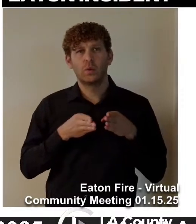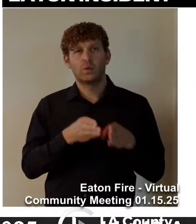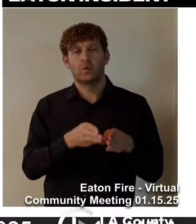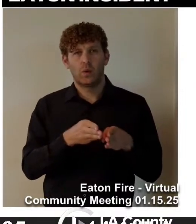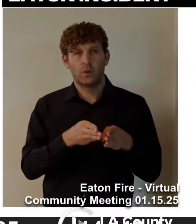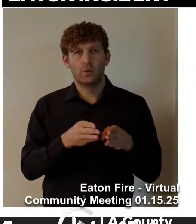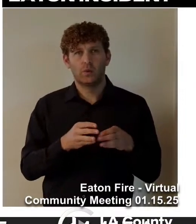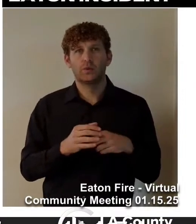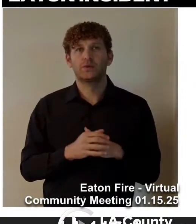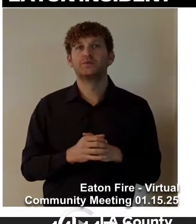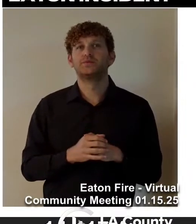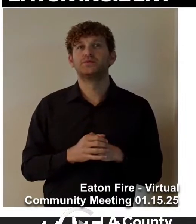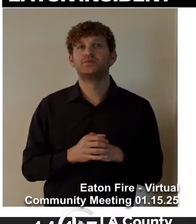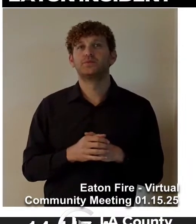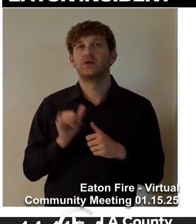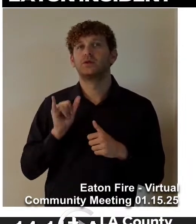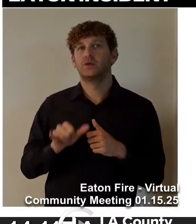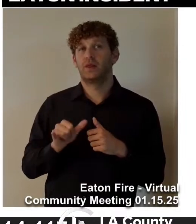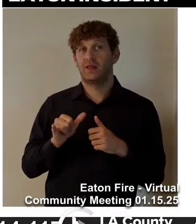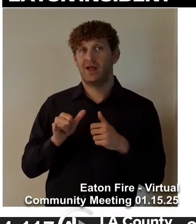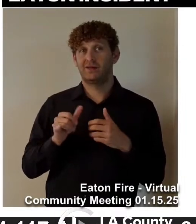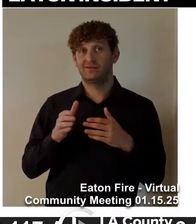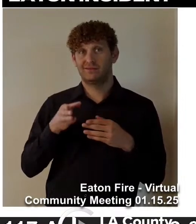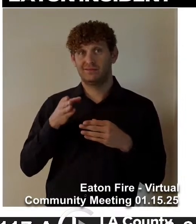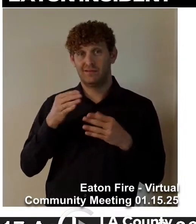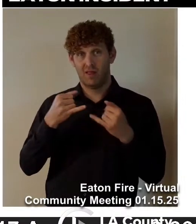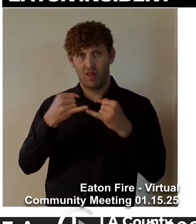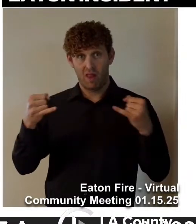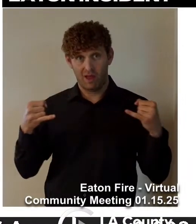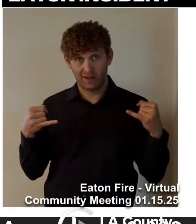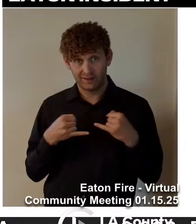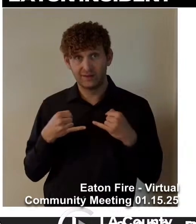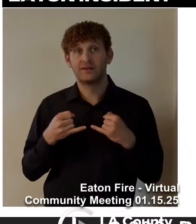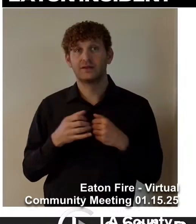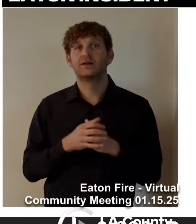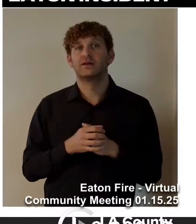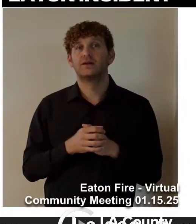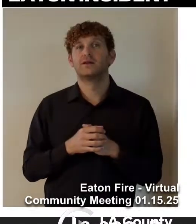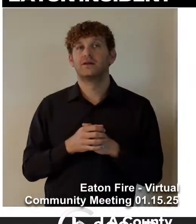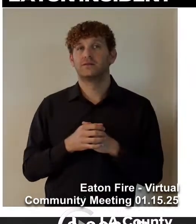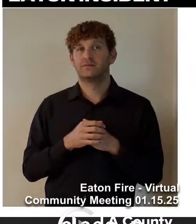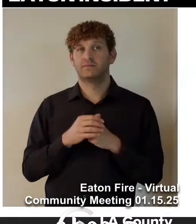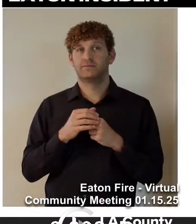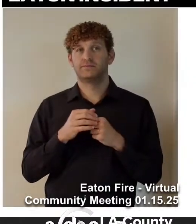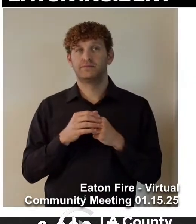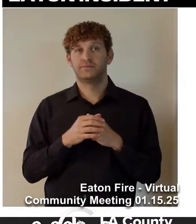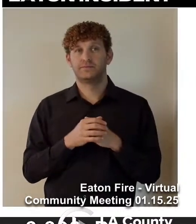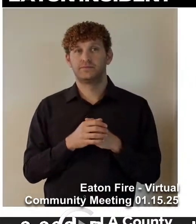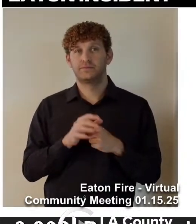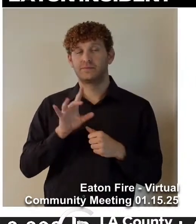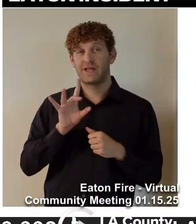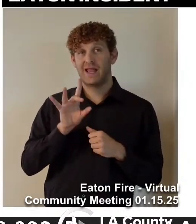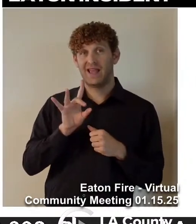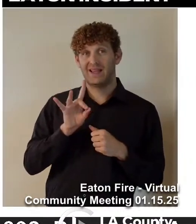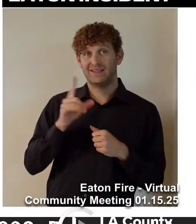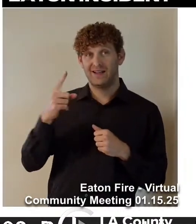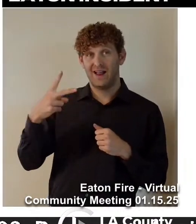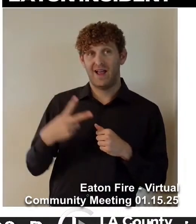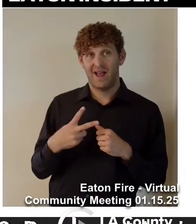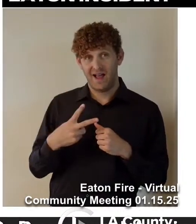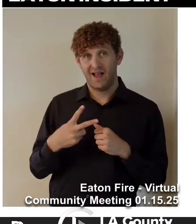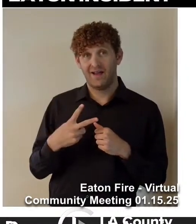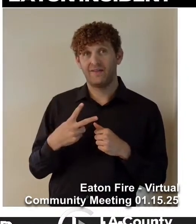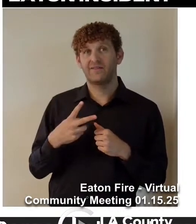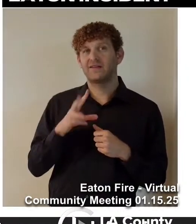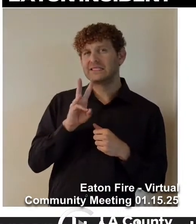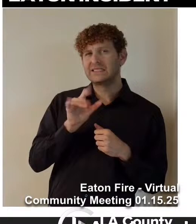we have completed contingency line outside the fire perimeter. We had 8.5 miles planned. Out of that, we finished 6 miles of